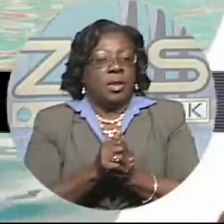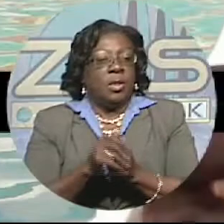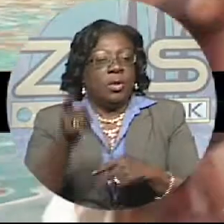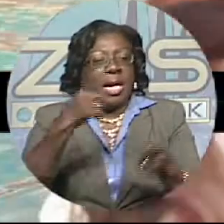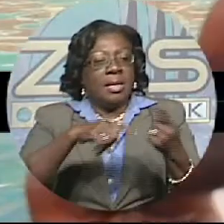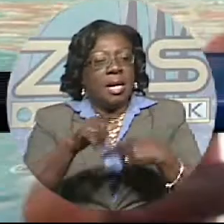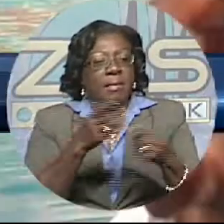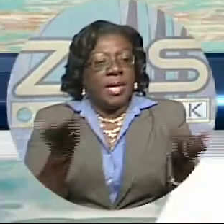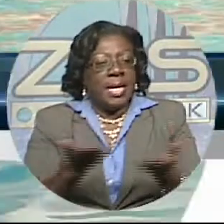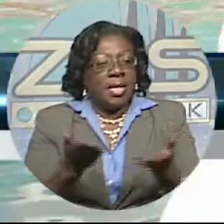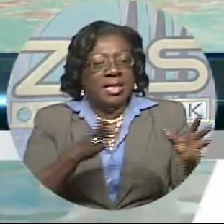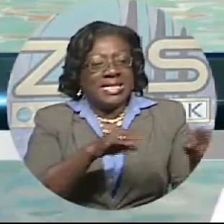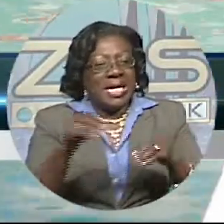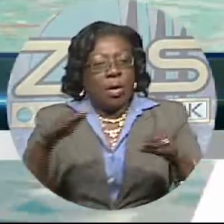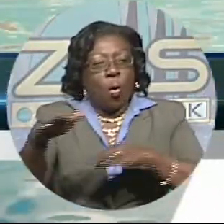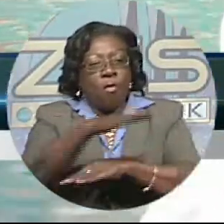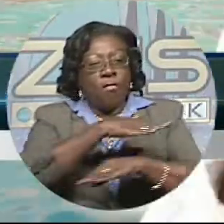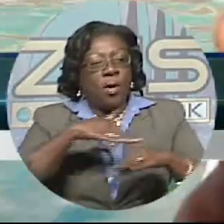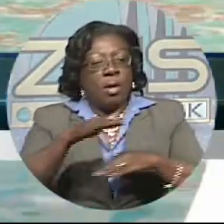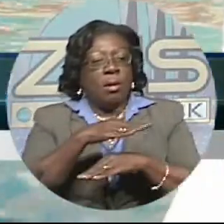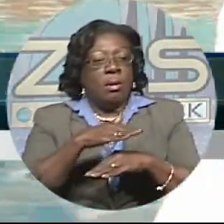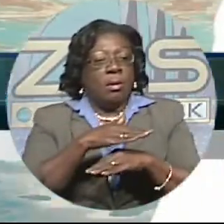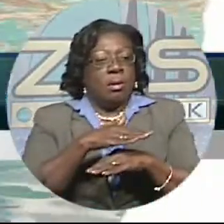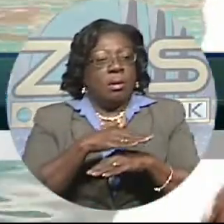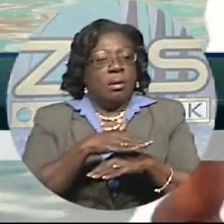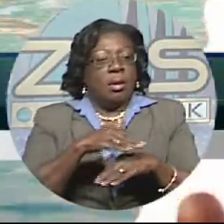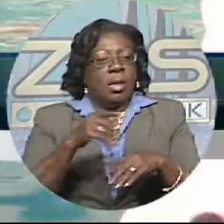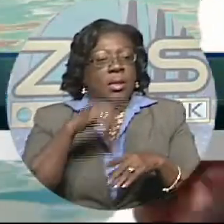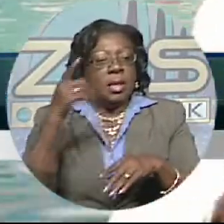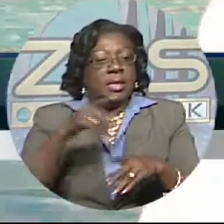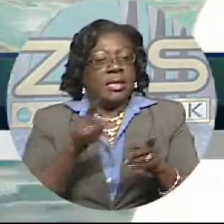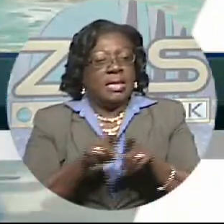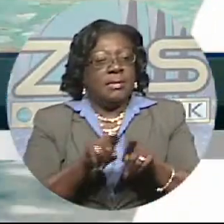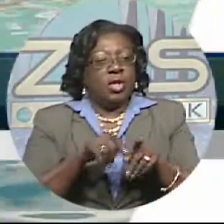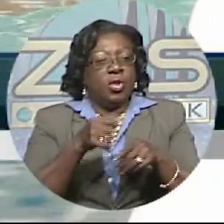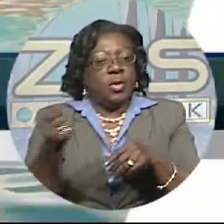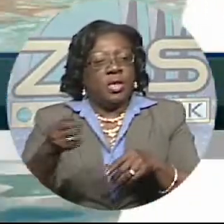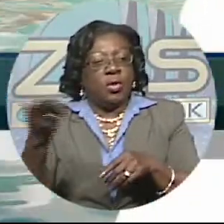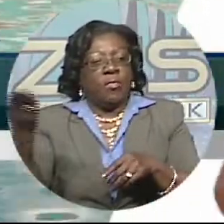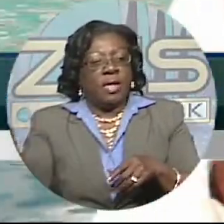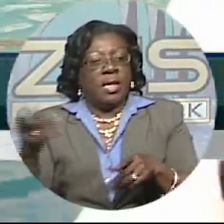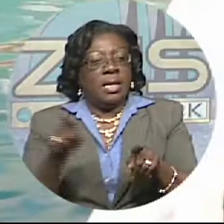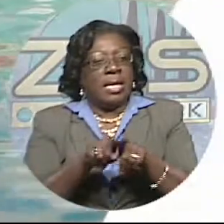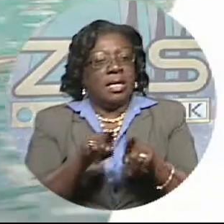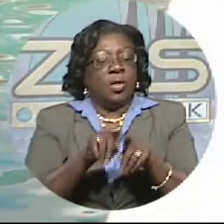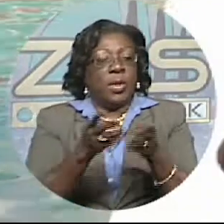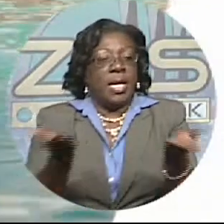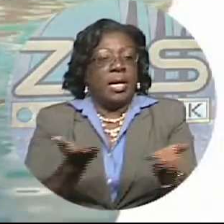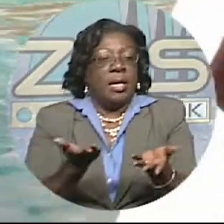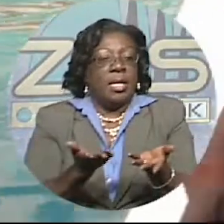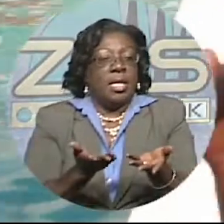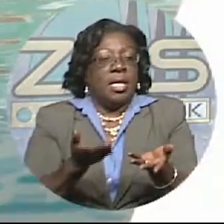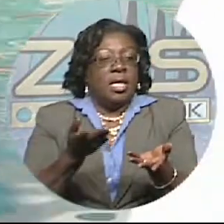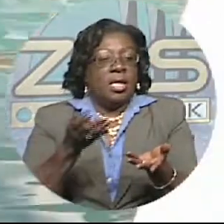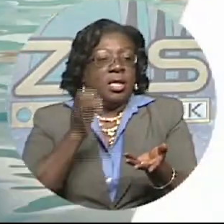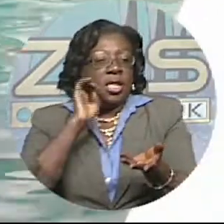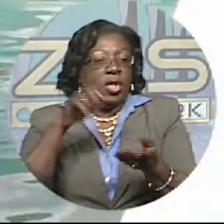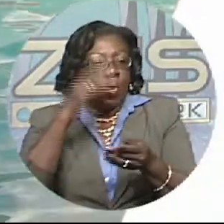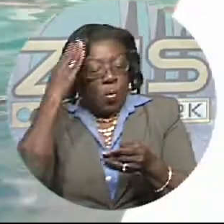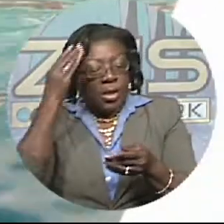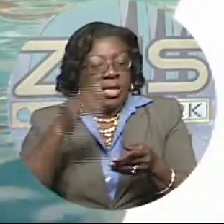here and then you're going to try to take over and create the same situation over there like you're doing here. She knows what she can do with what she's got to